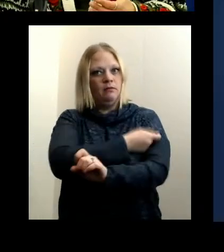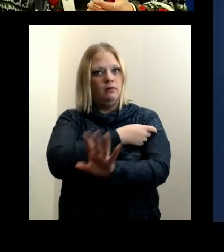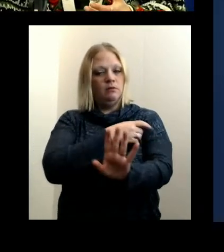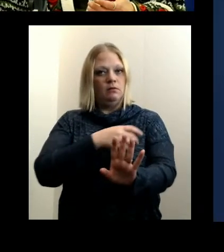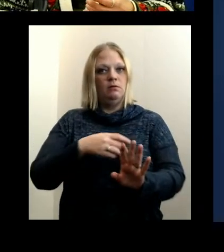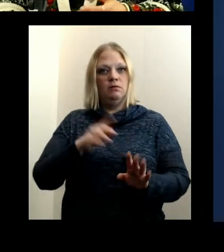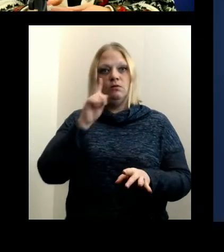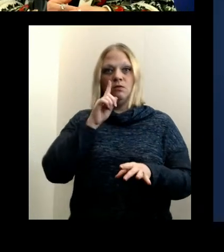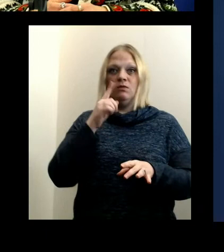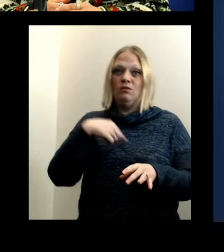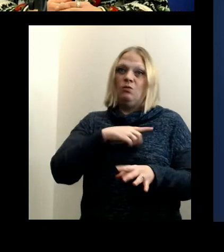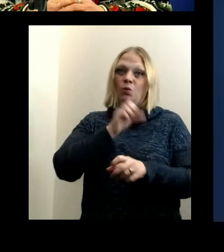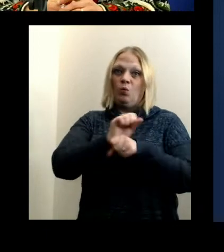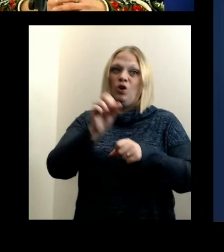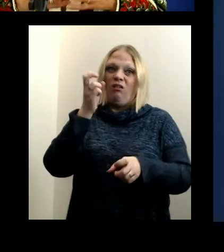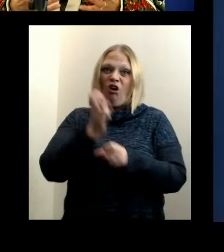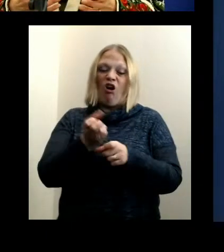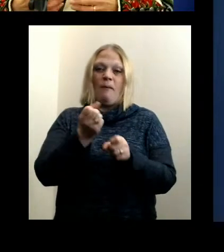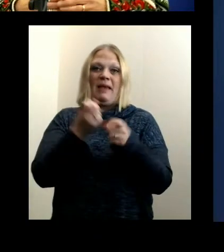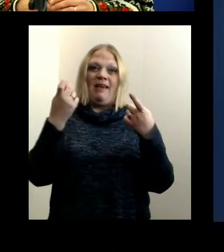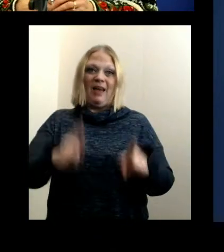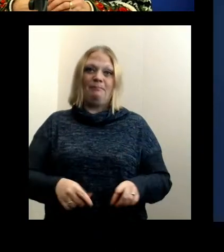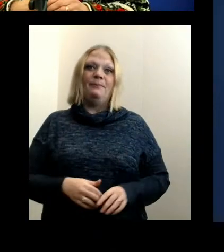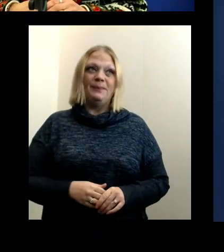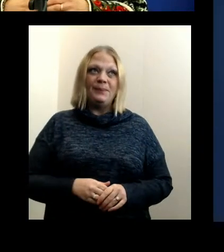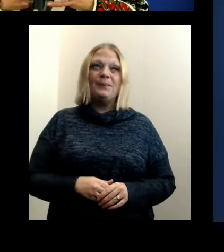working hard to make that happen.